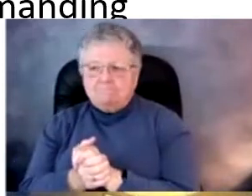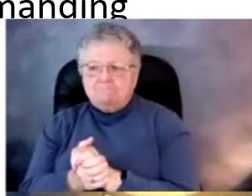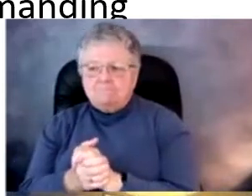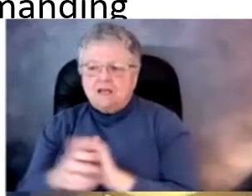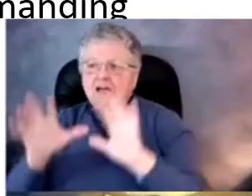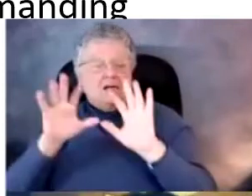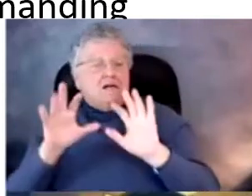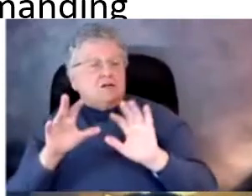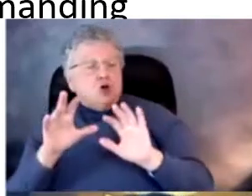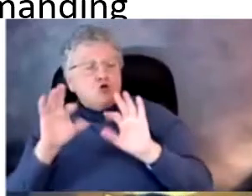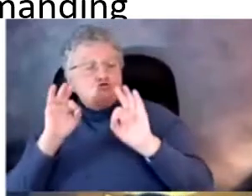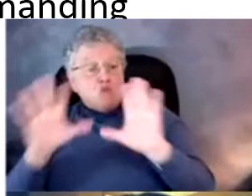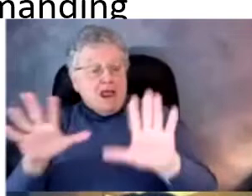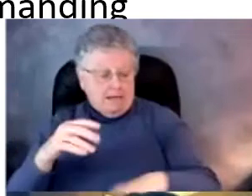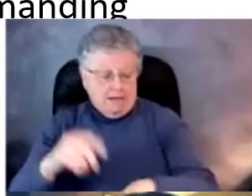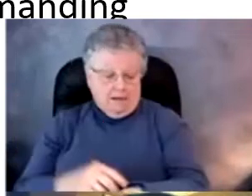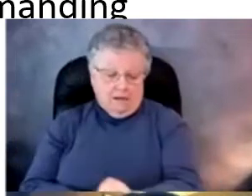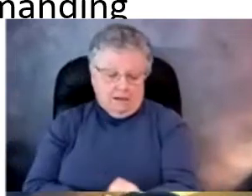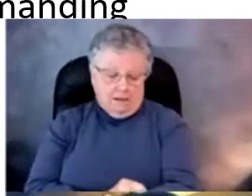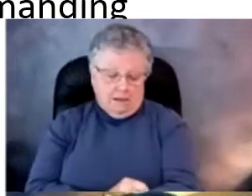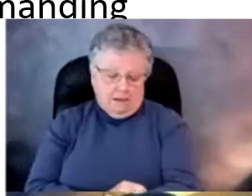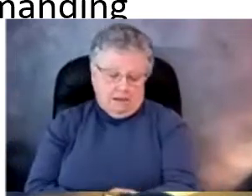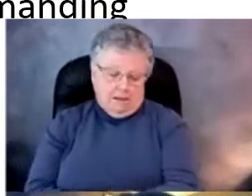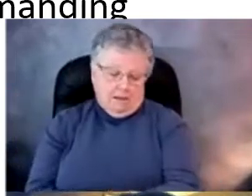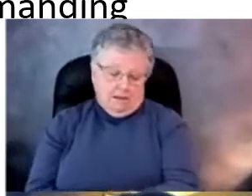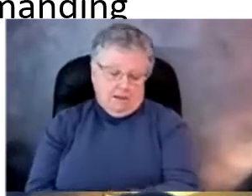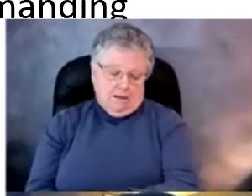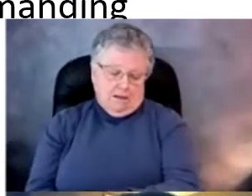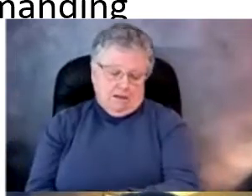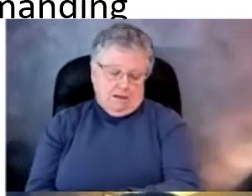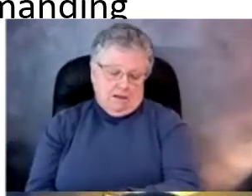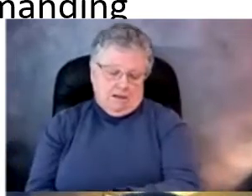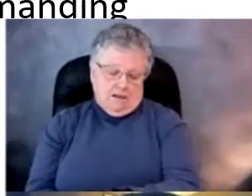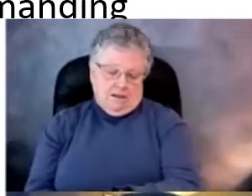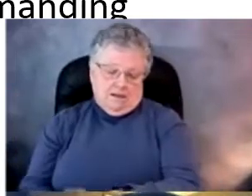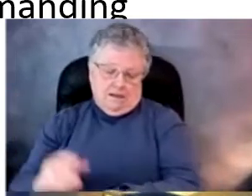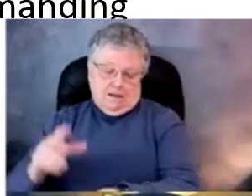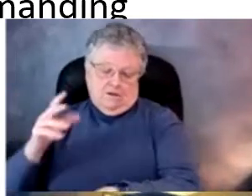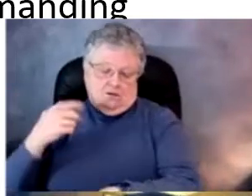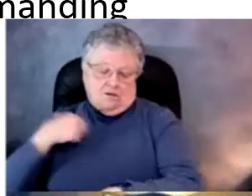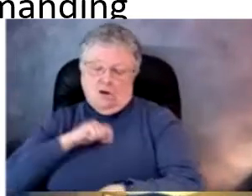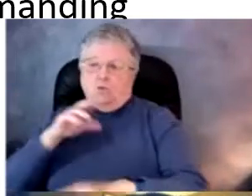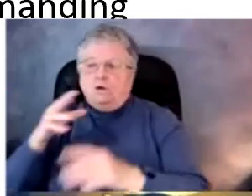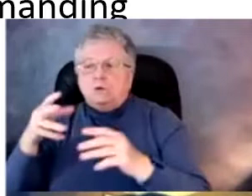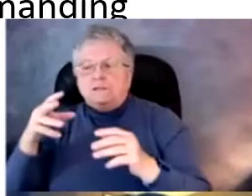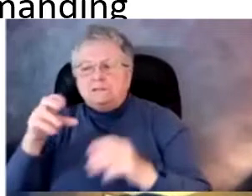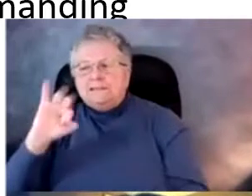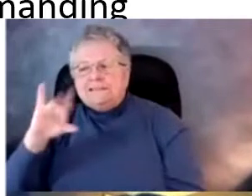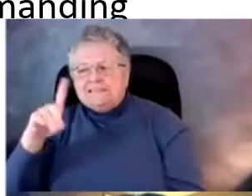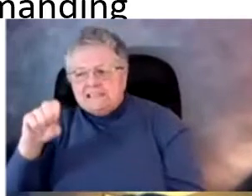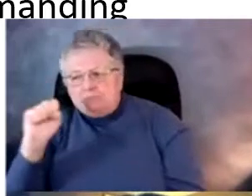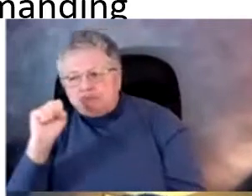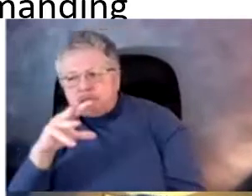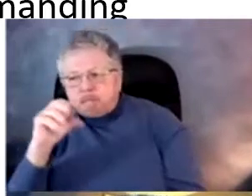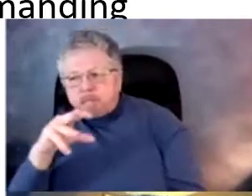Great. So I think that the way we'll do this is we'll go through all of our slides. We don't have too many, share all this information, look at